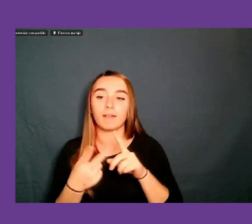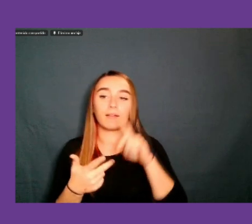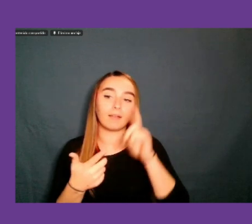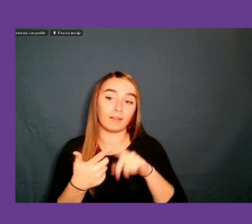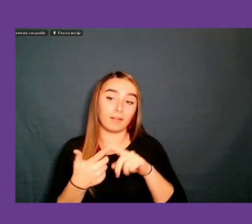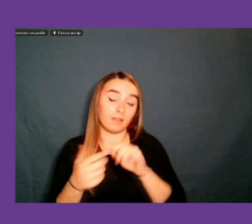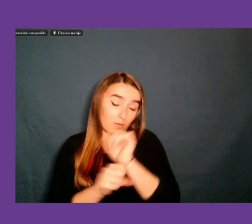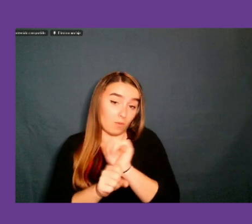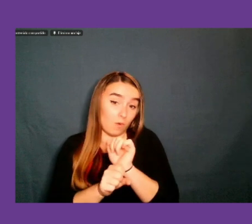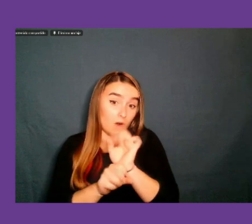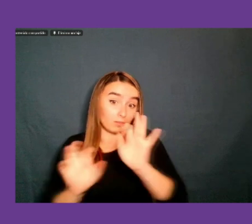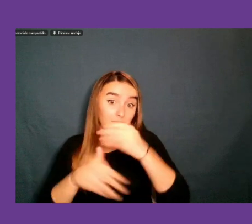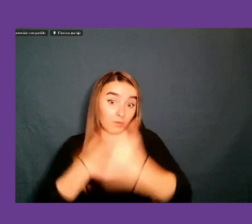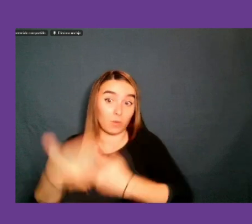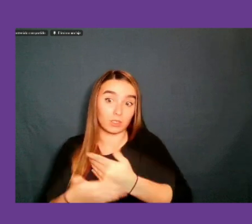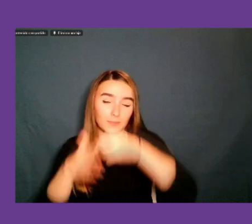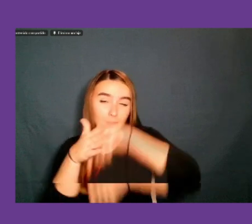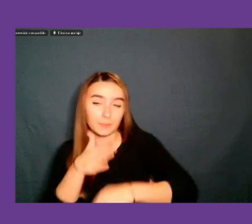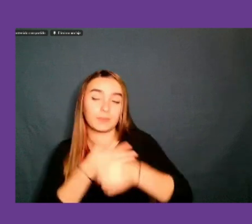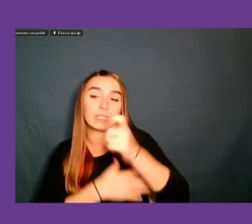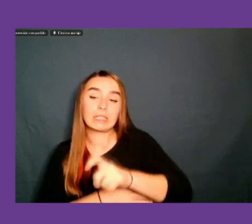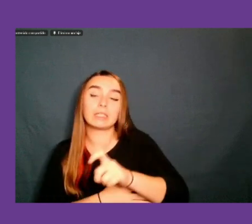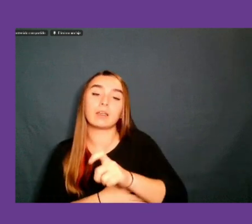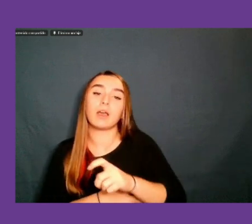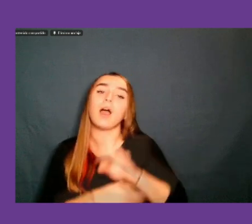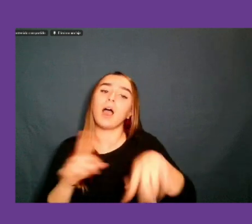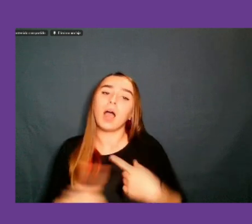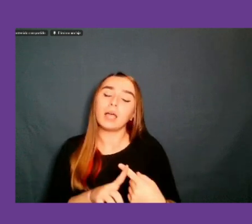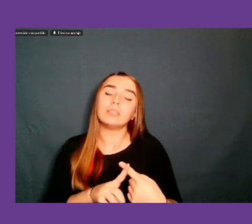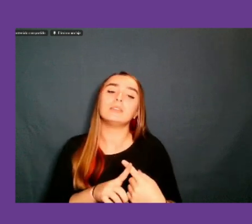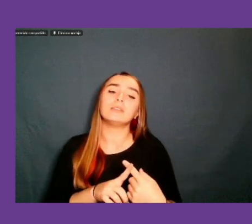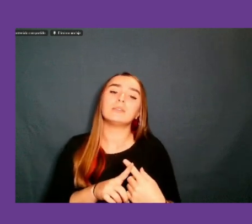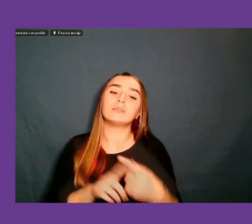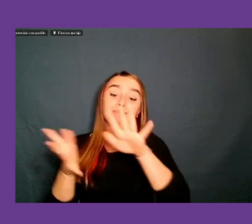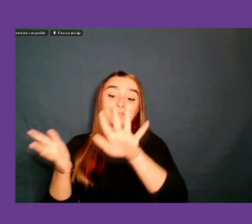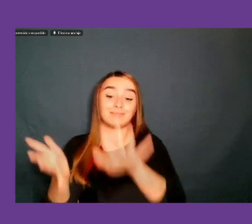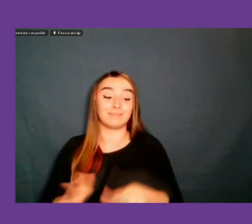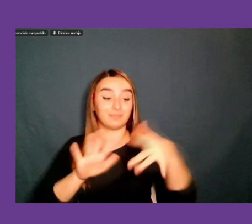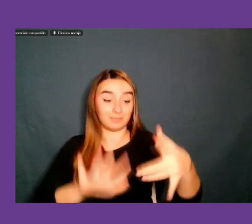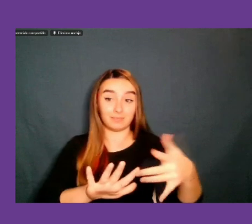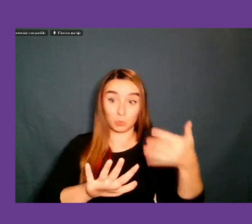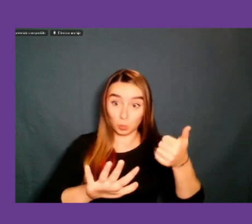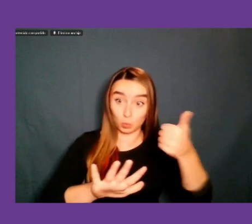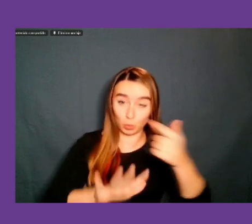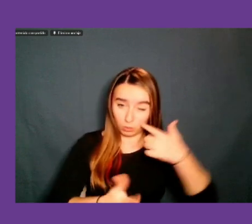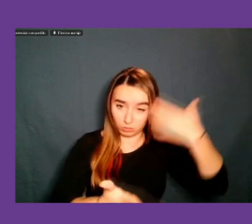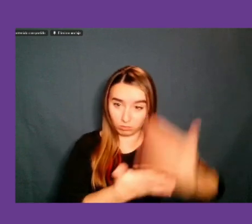that, and maybe to ensure finally good appliance on